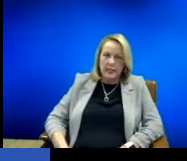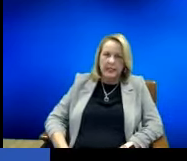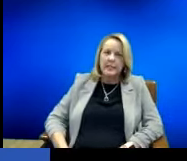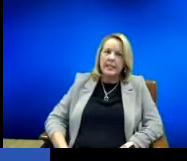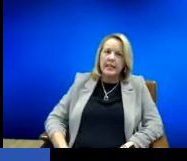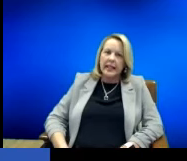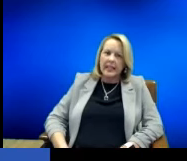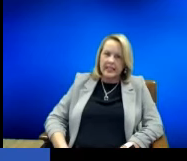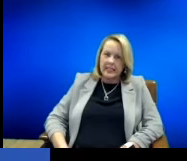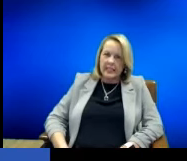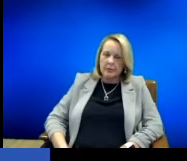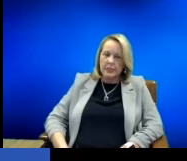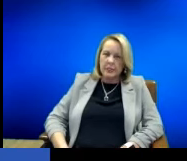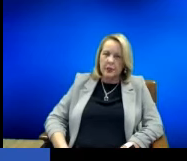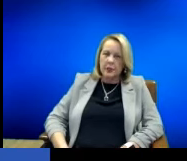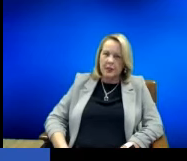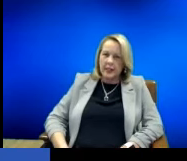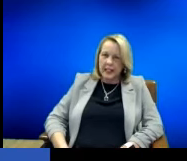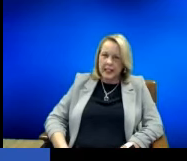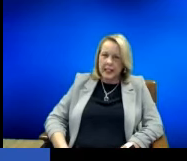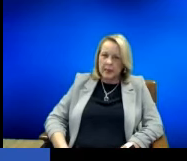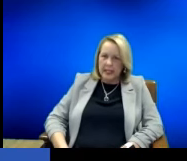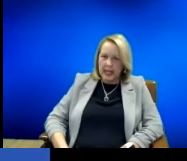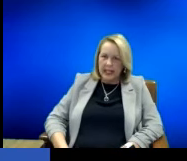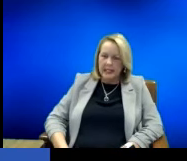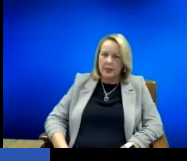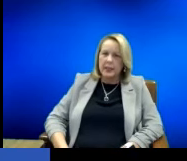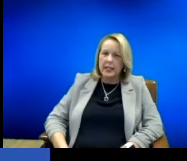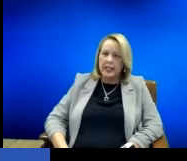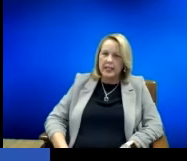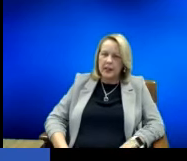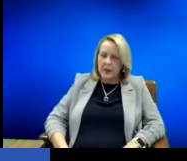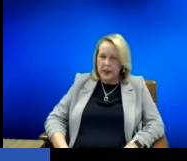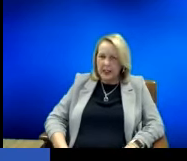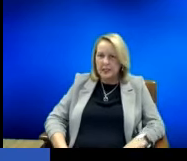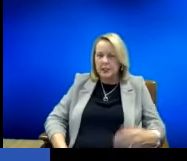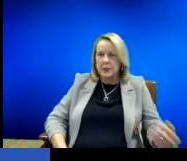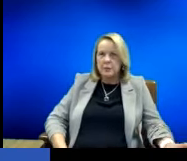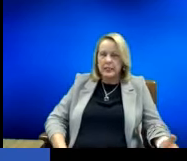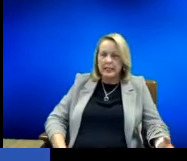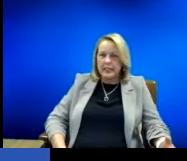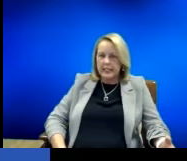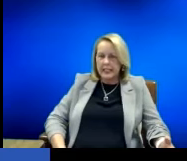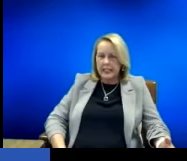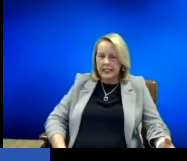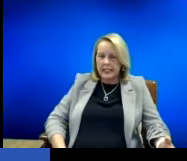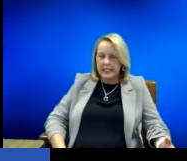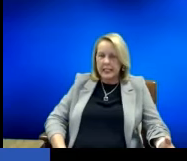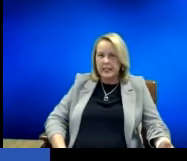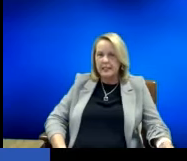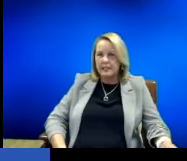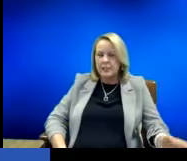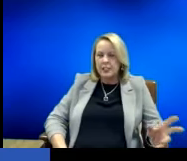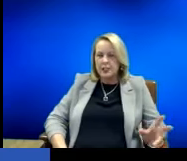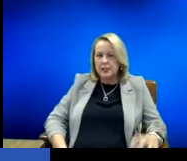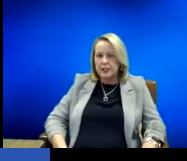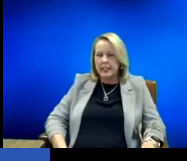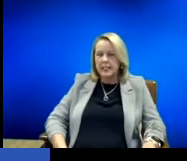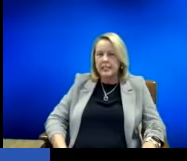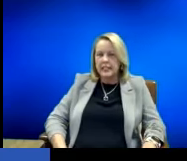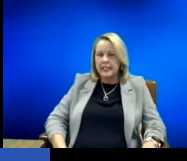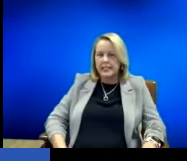few minutes, that is subject to ordinary income tax on any earnings. So if you put in $10,000 and